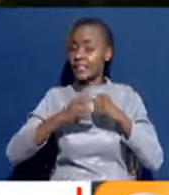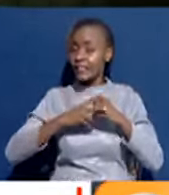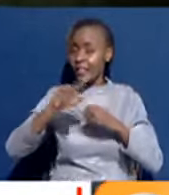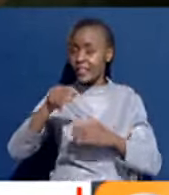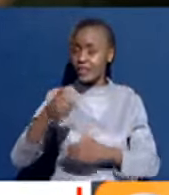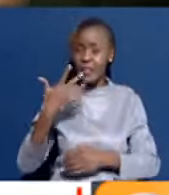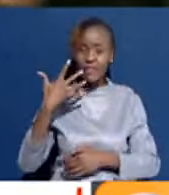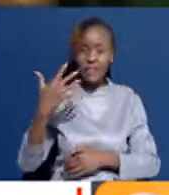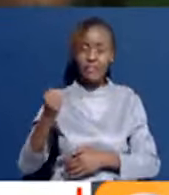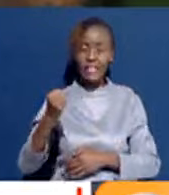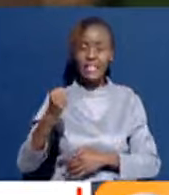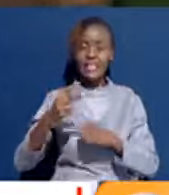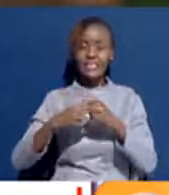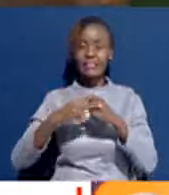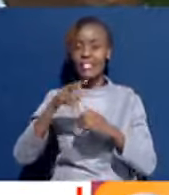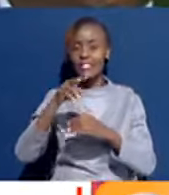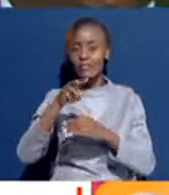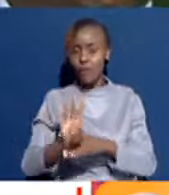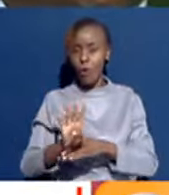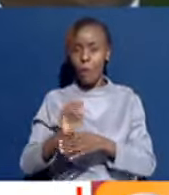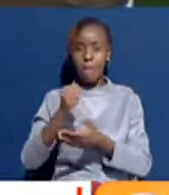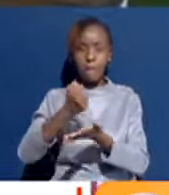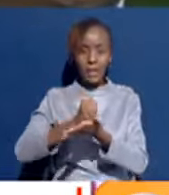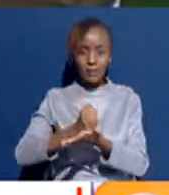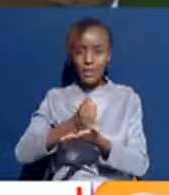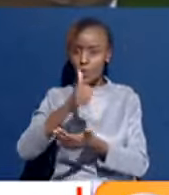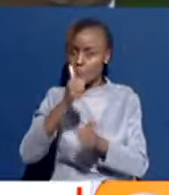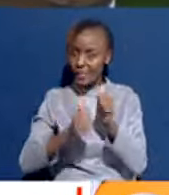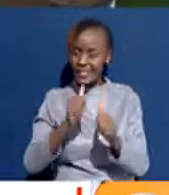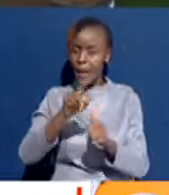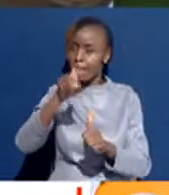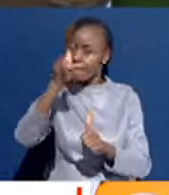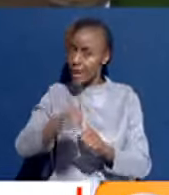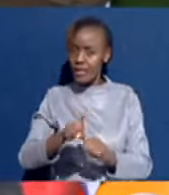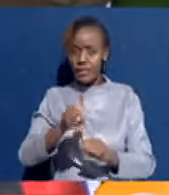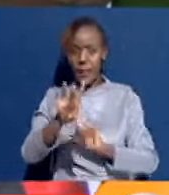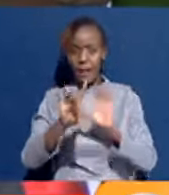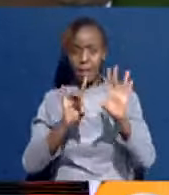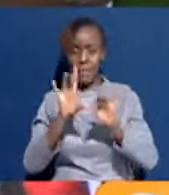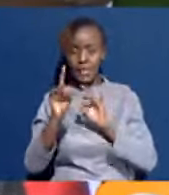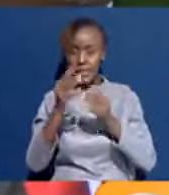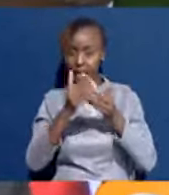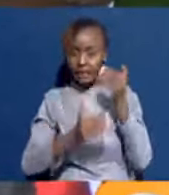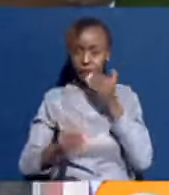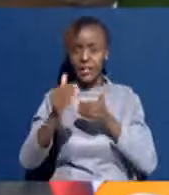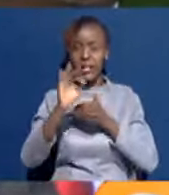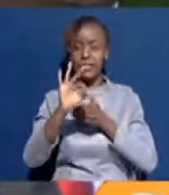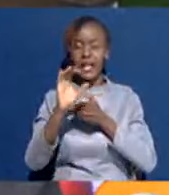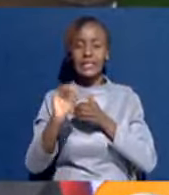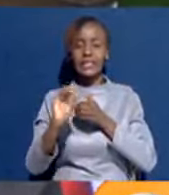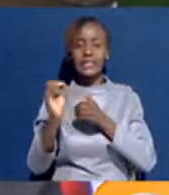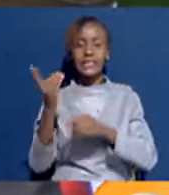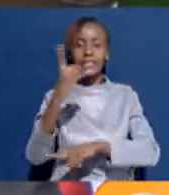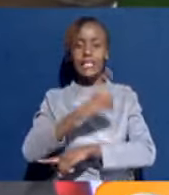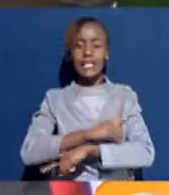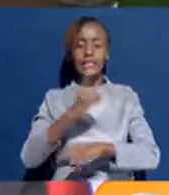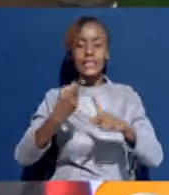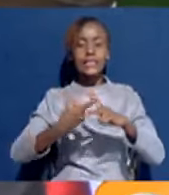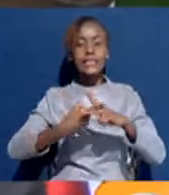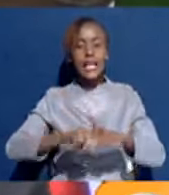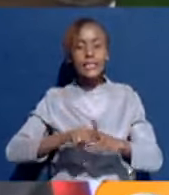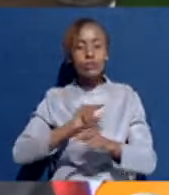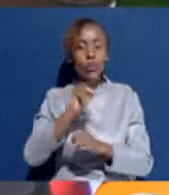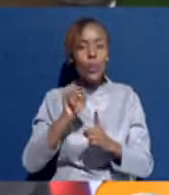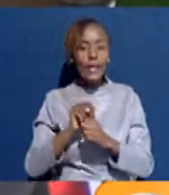87,574 passports, which must be collected within 30 days commencing